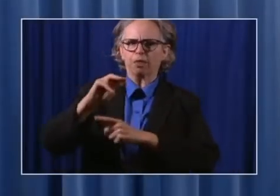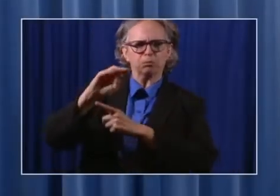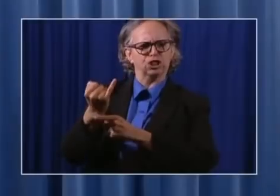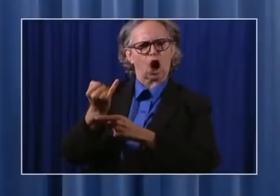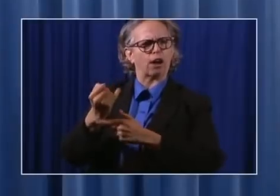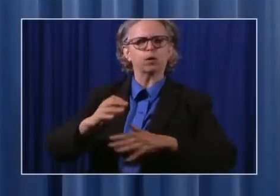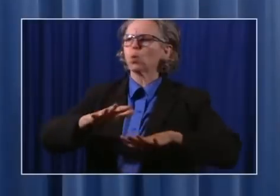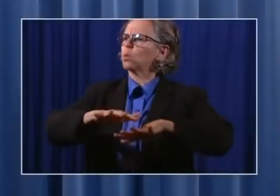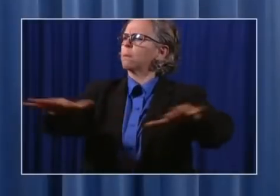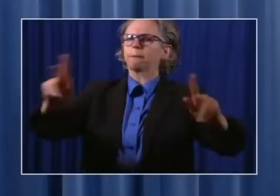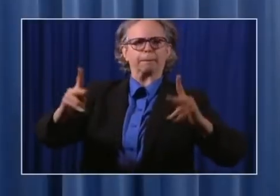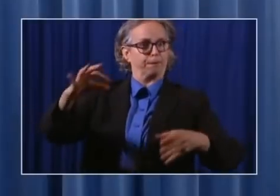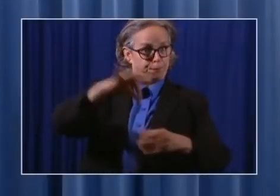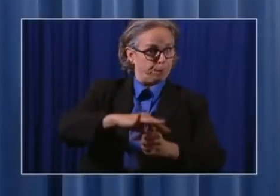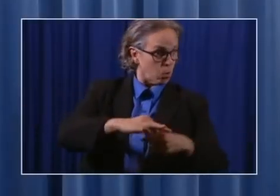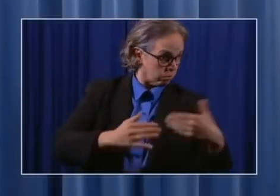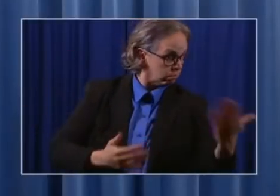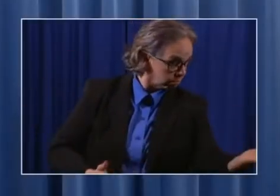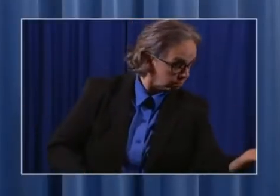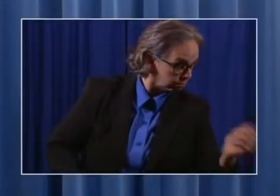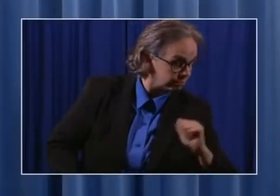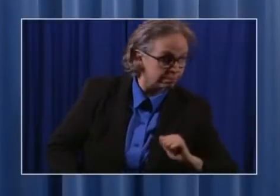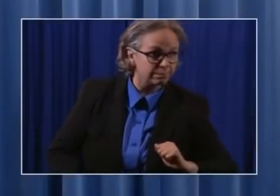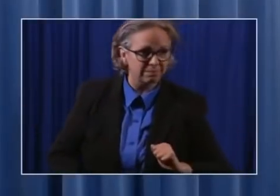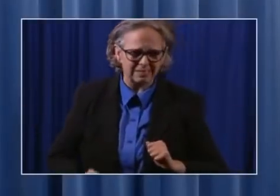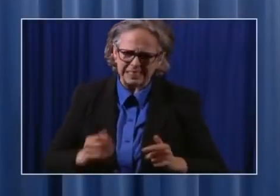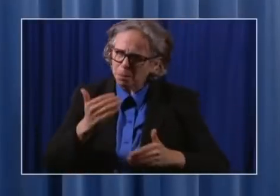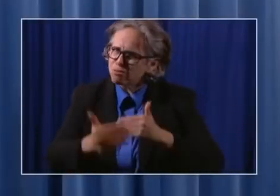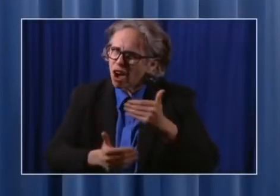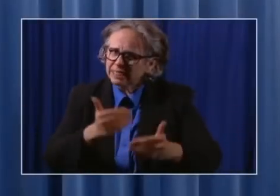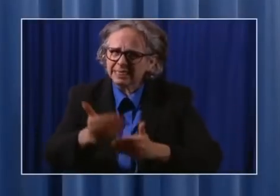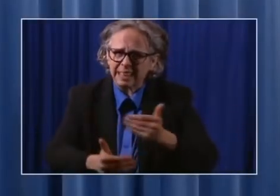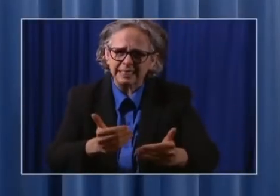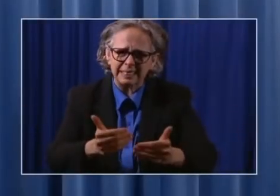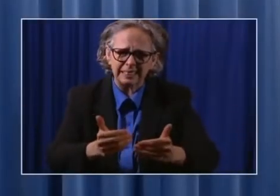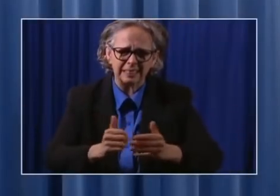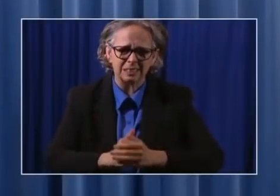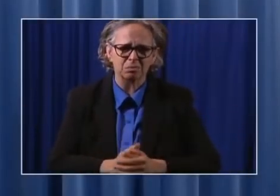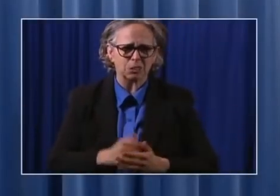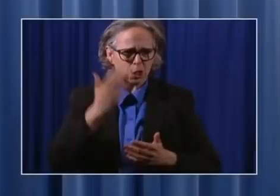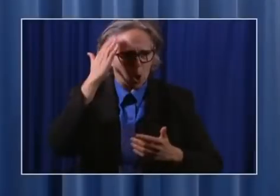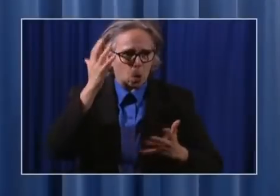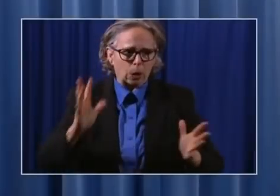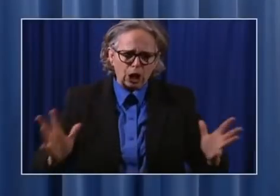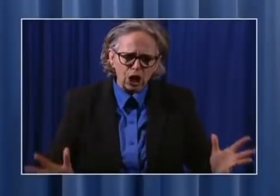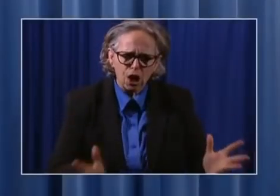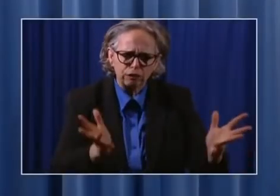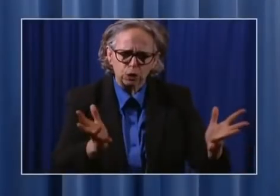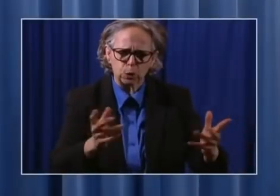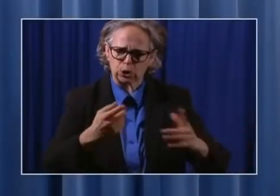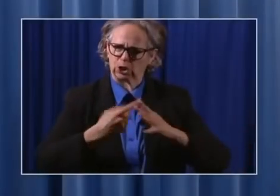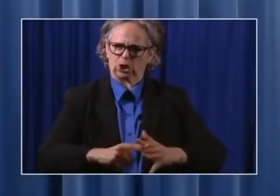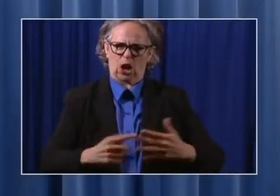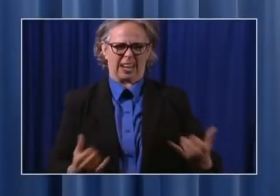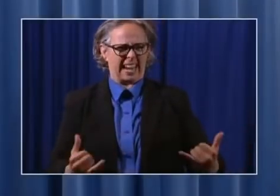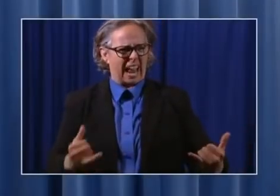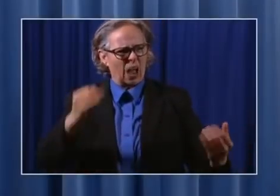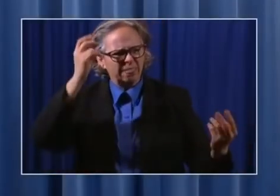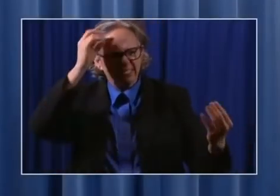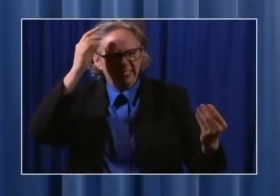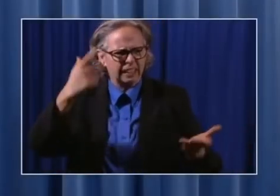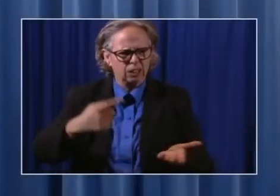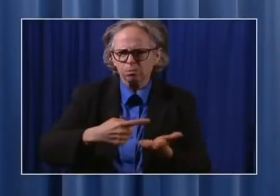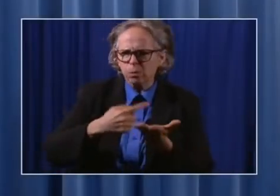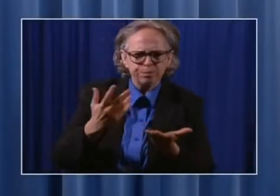So I would urge the members of the legislature to do what I know they're already doing, and that is to think about this, start talking among